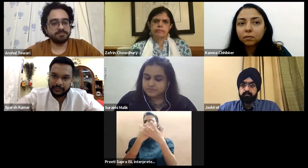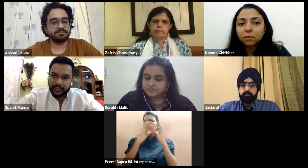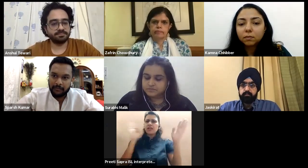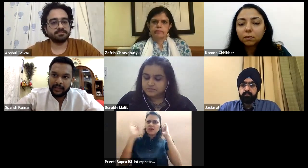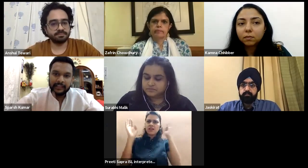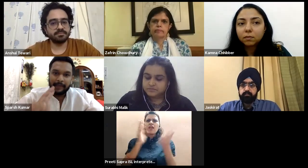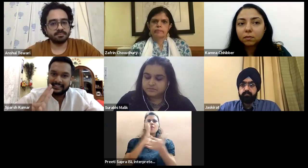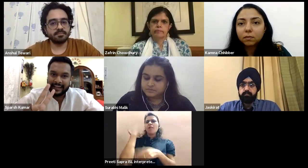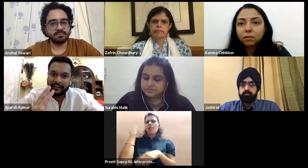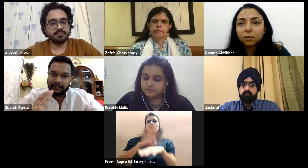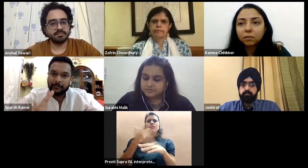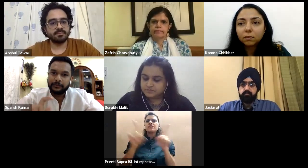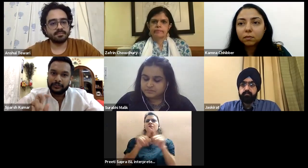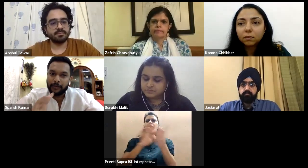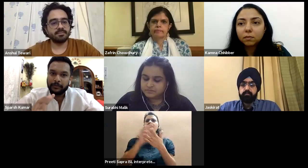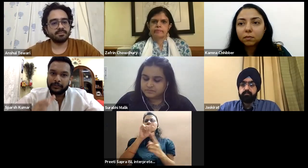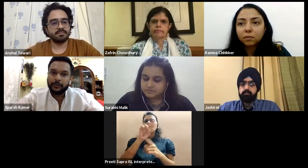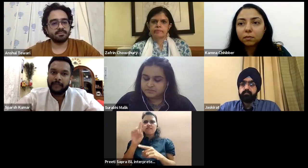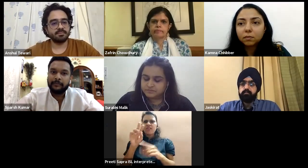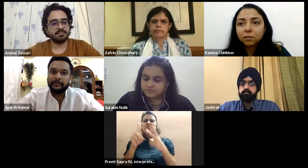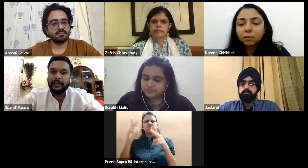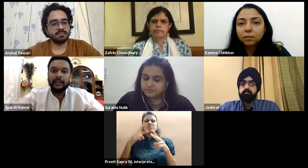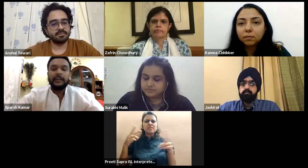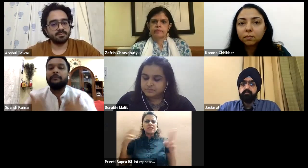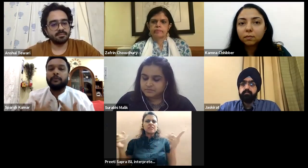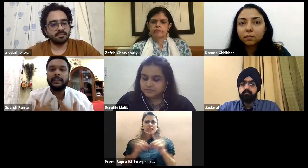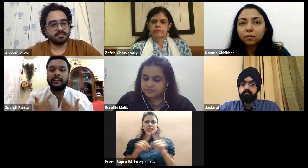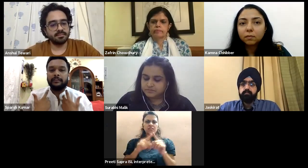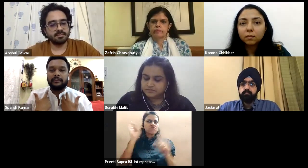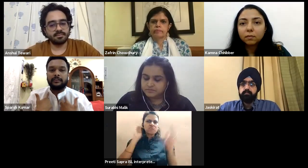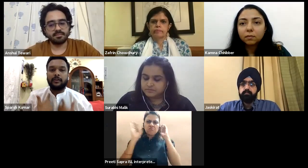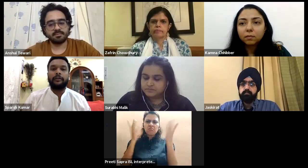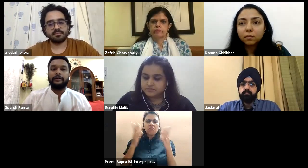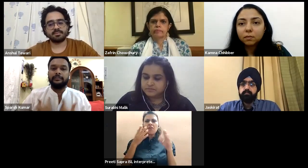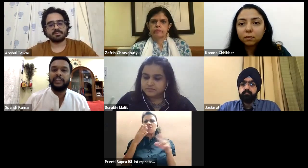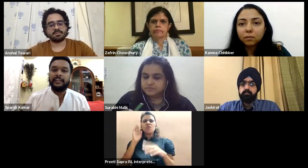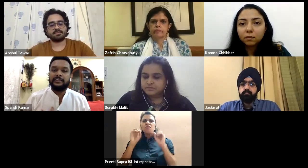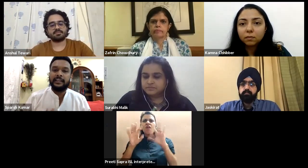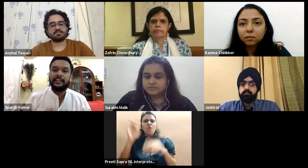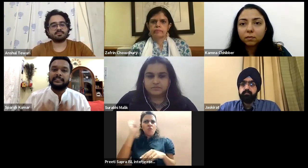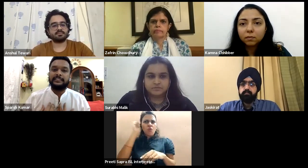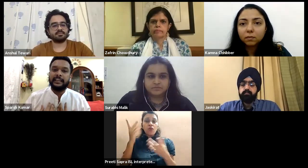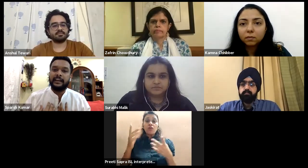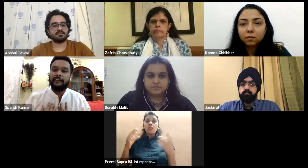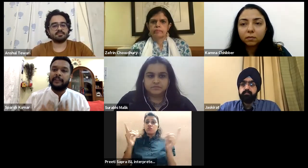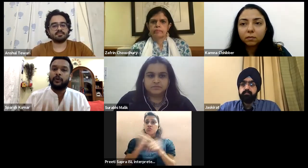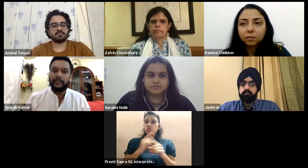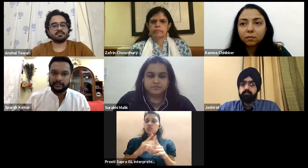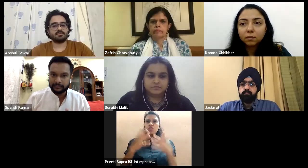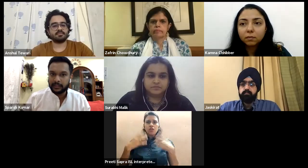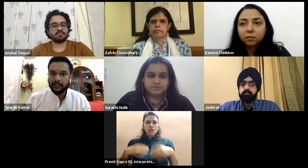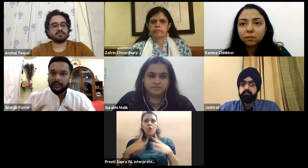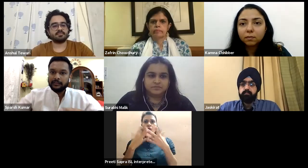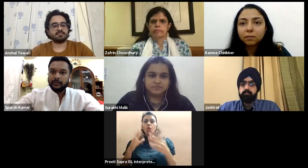the past which has come. Like in my second year, there was this one person who came to me with a cotton chain saying that this is taking away my